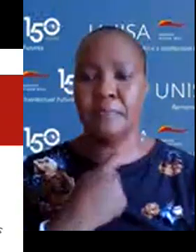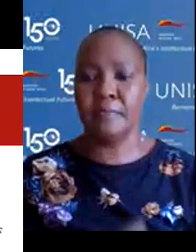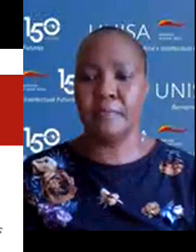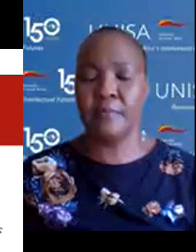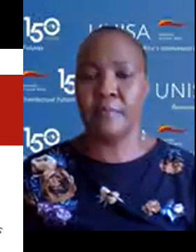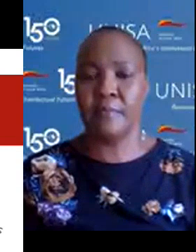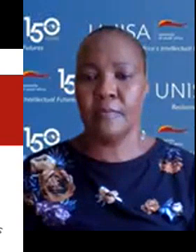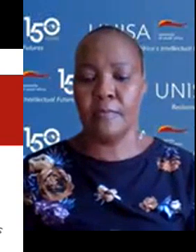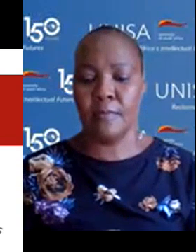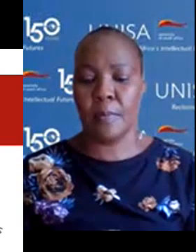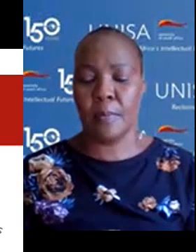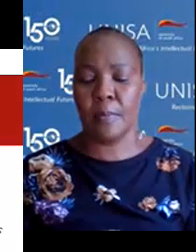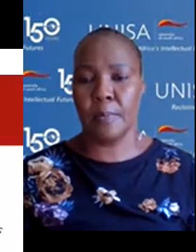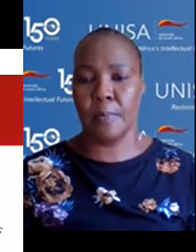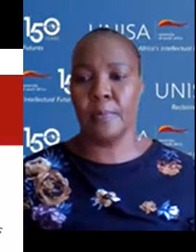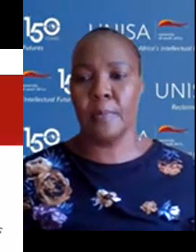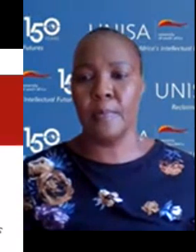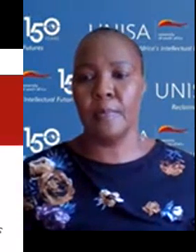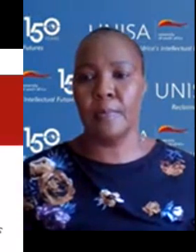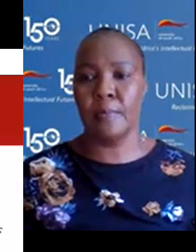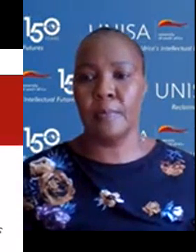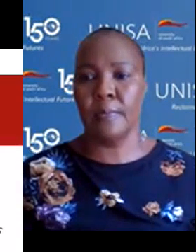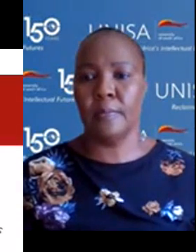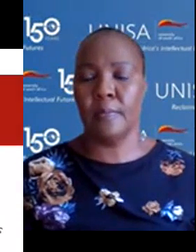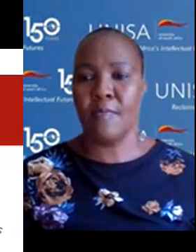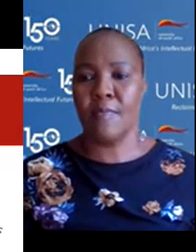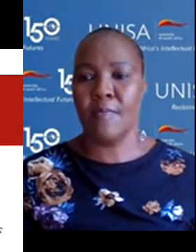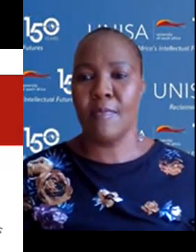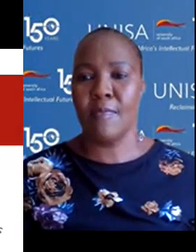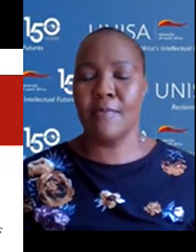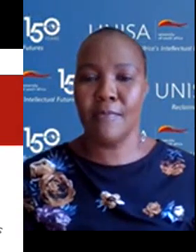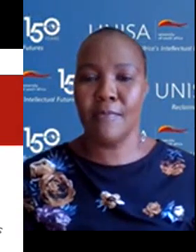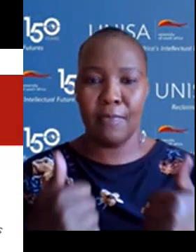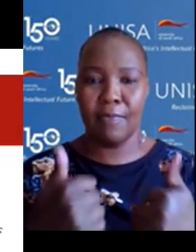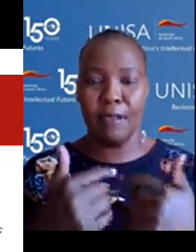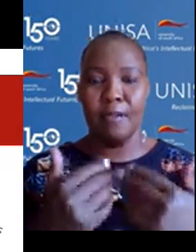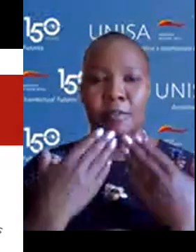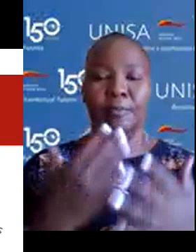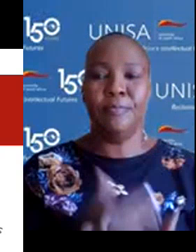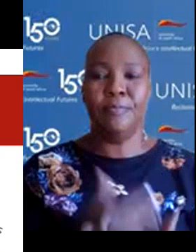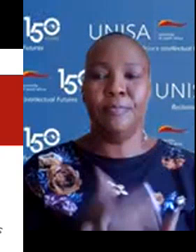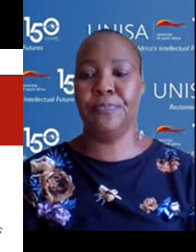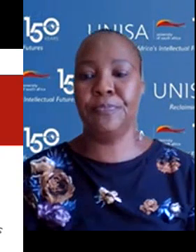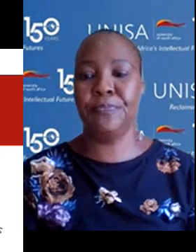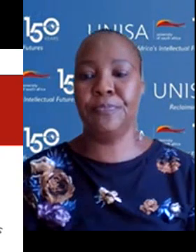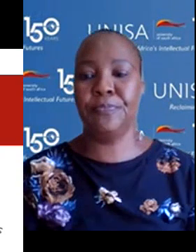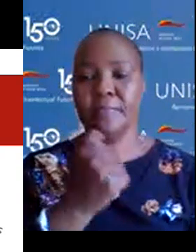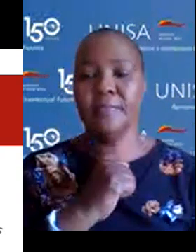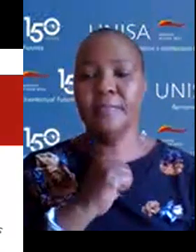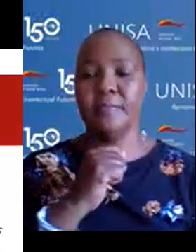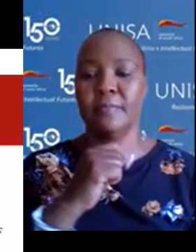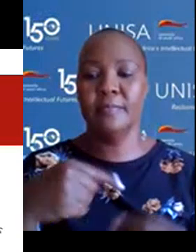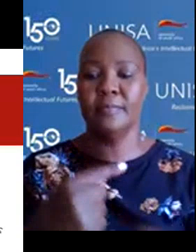Please. Okay. There we go. Sorry about that. Okay,